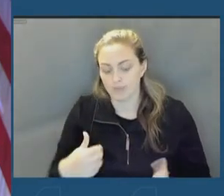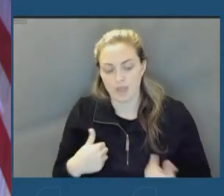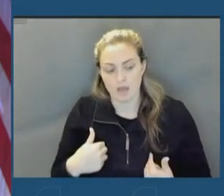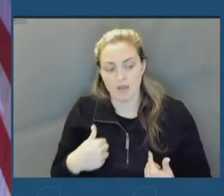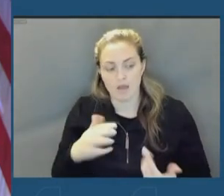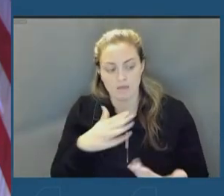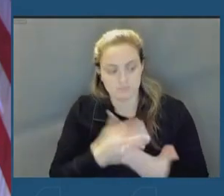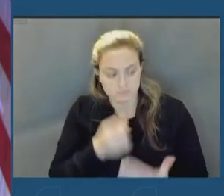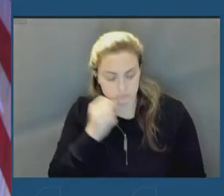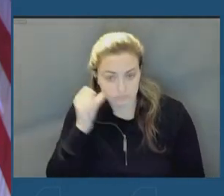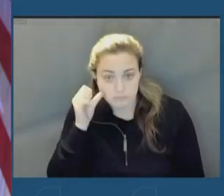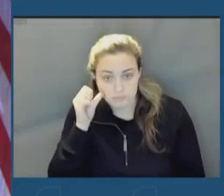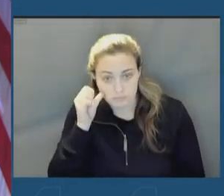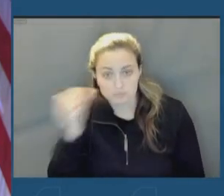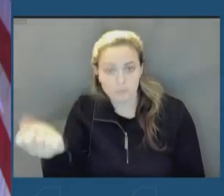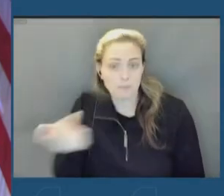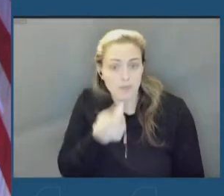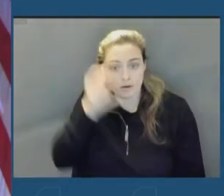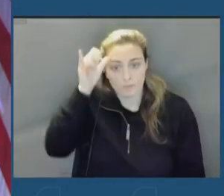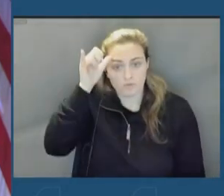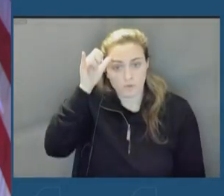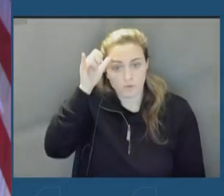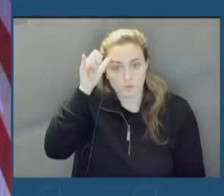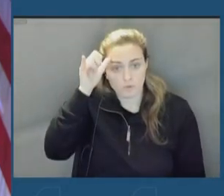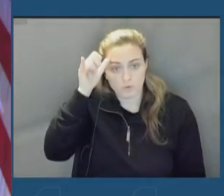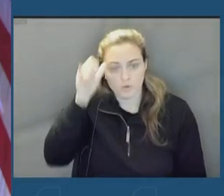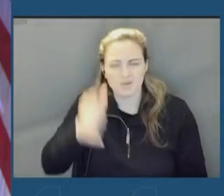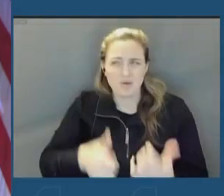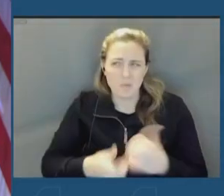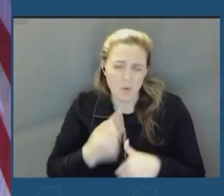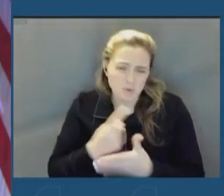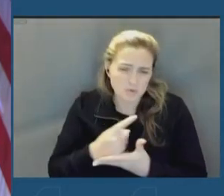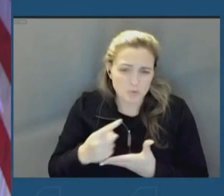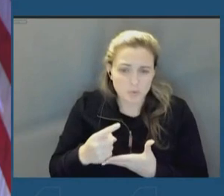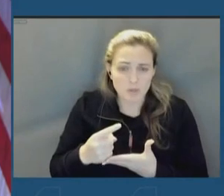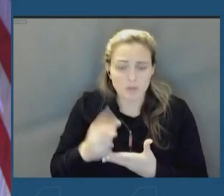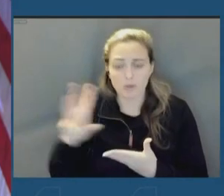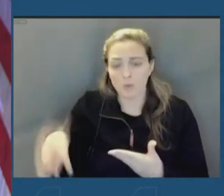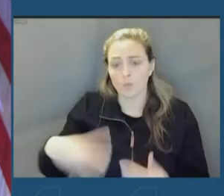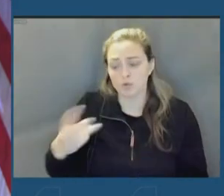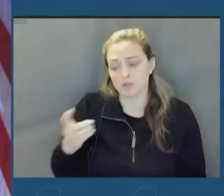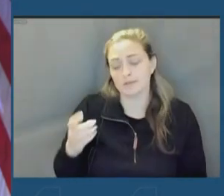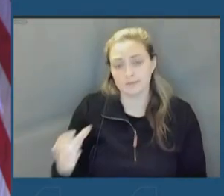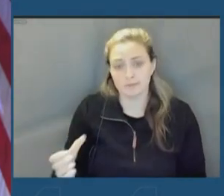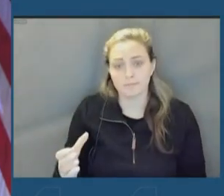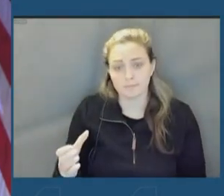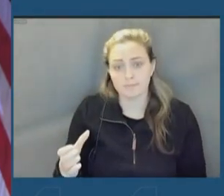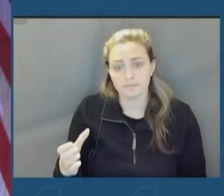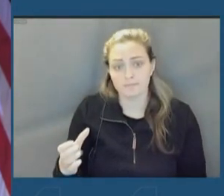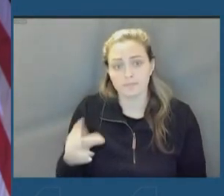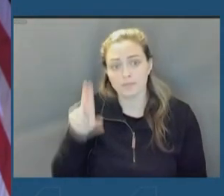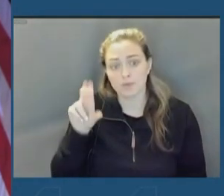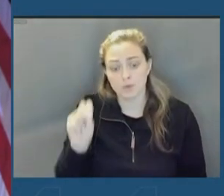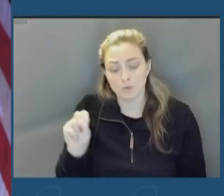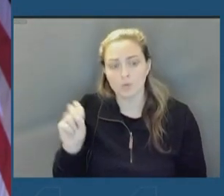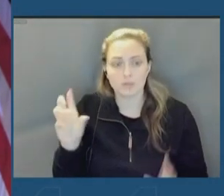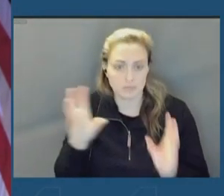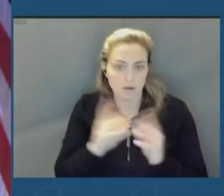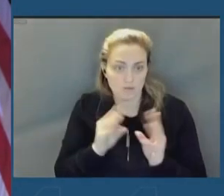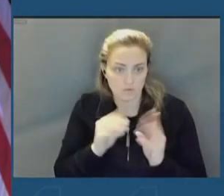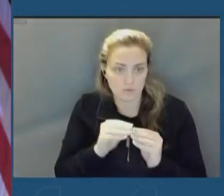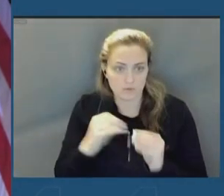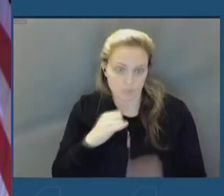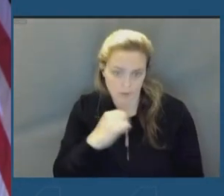yesterday back to Buffalo. I spent most of the week in Washington, D.C. at the U.S. Conference of